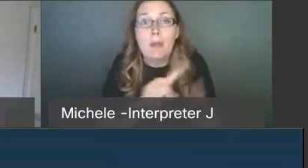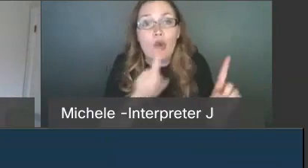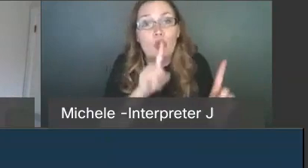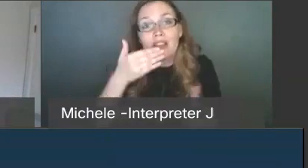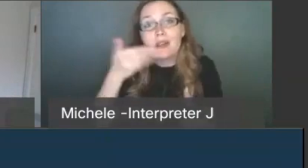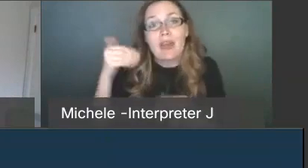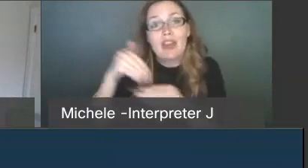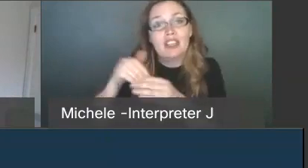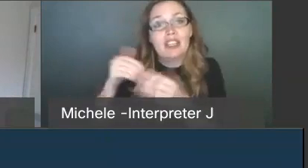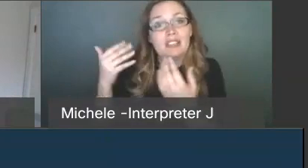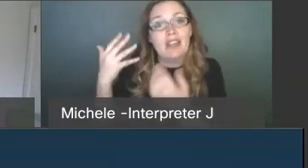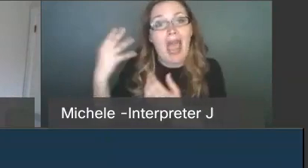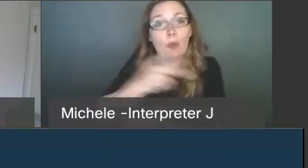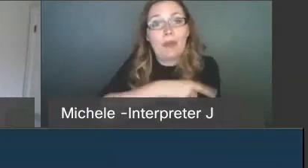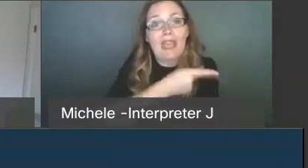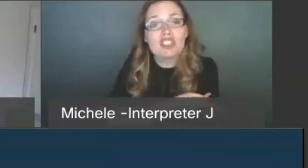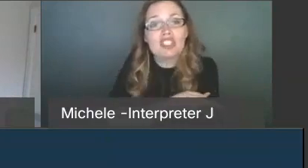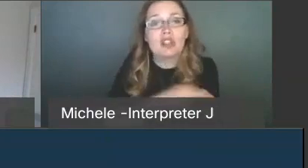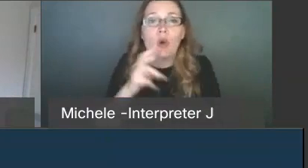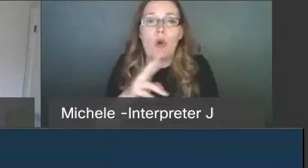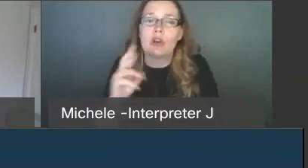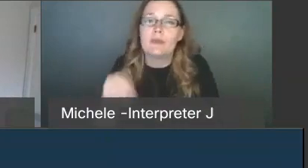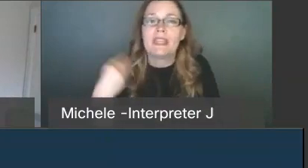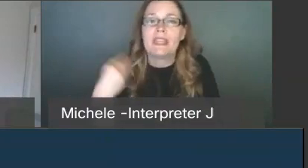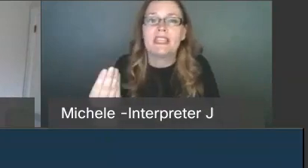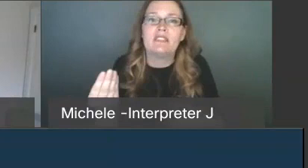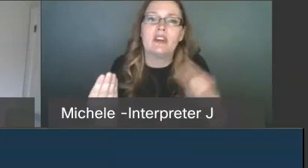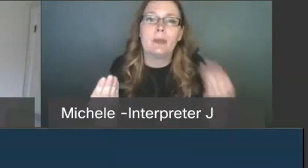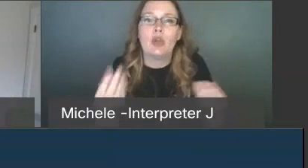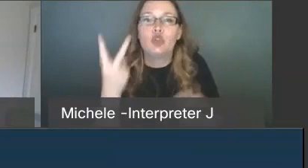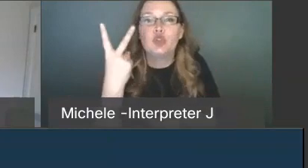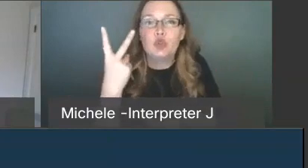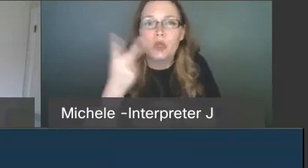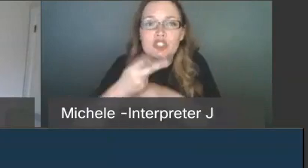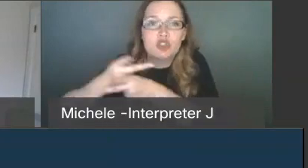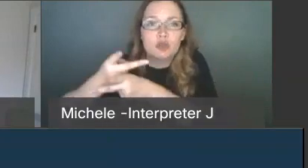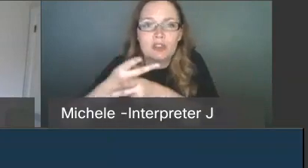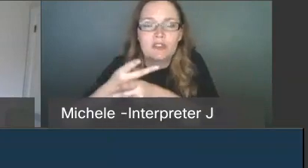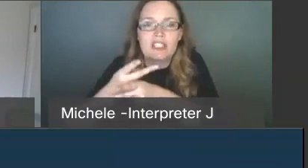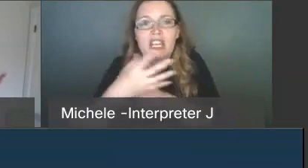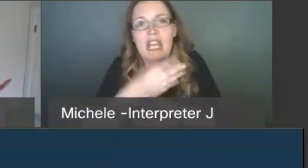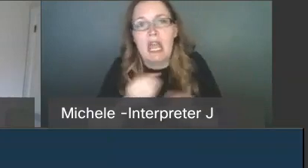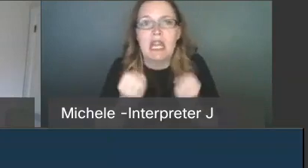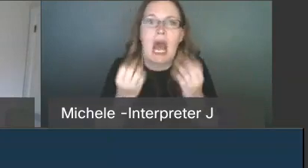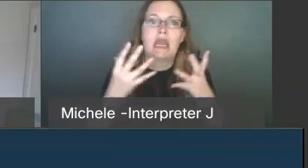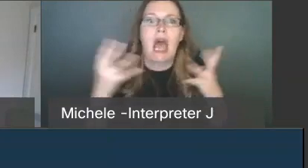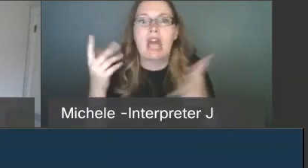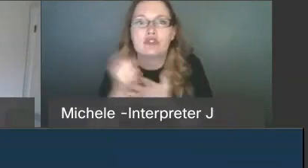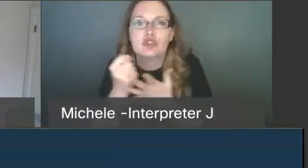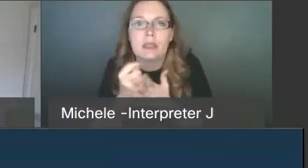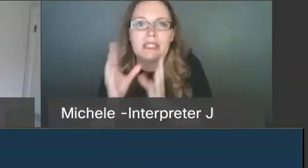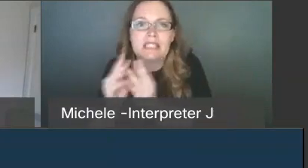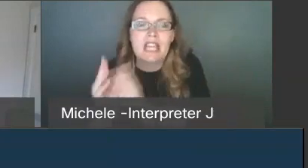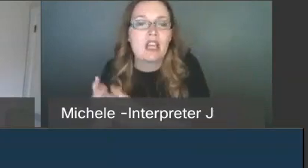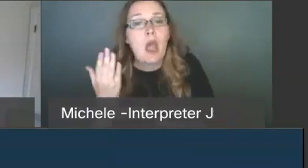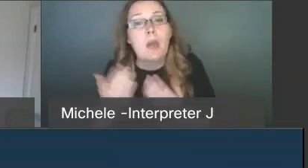somebody 2 supervision sessions a week, plus lots of treatment sessions, when maybe 1 supervision session